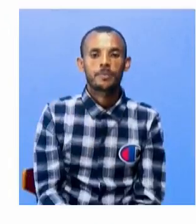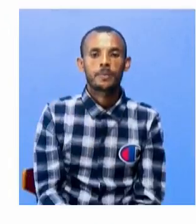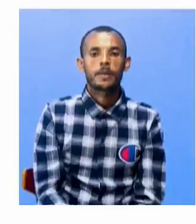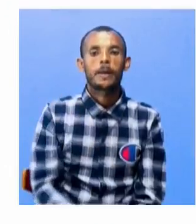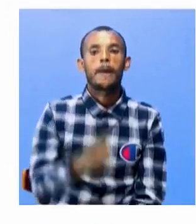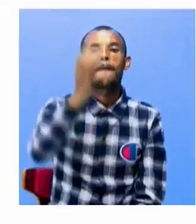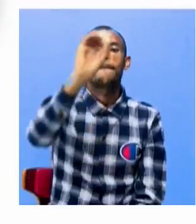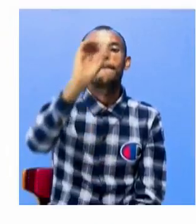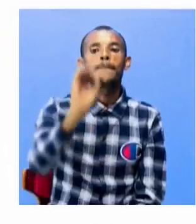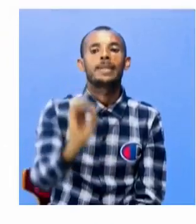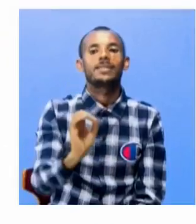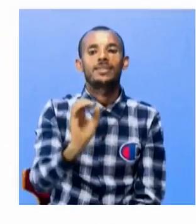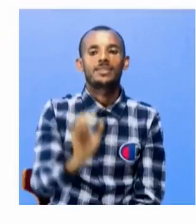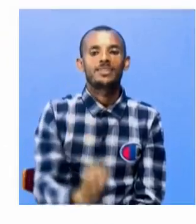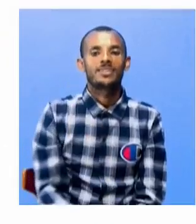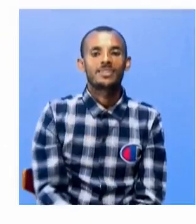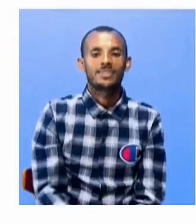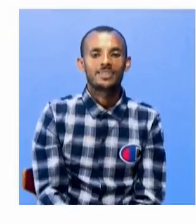percentage.